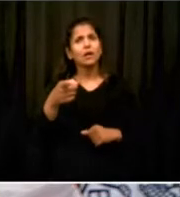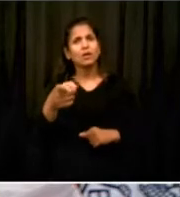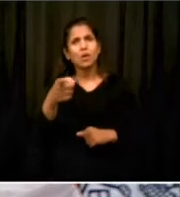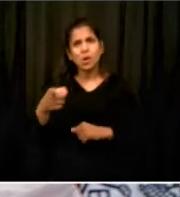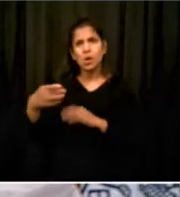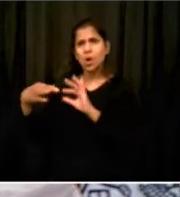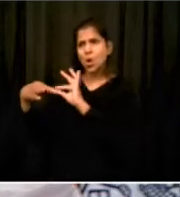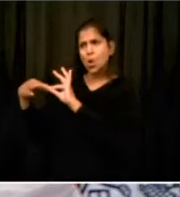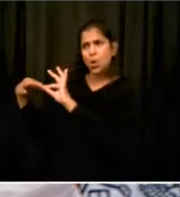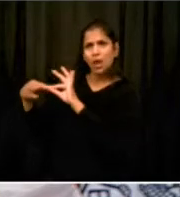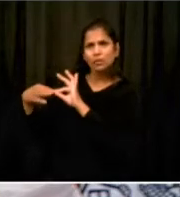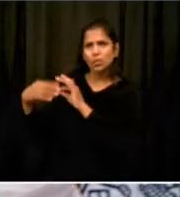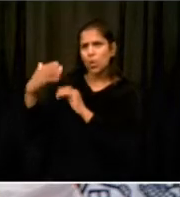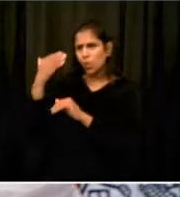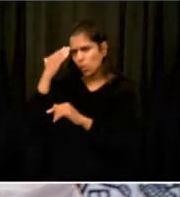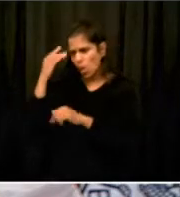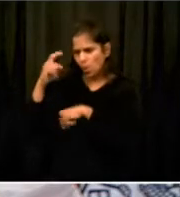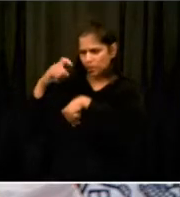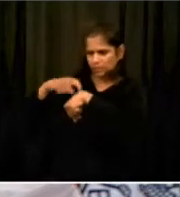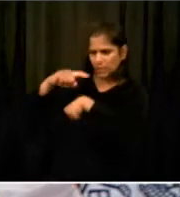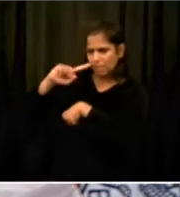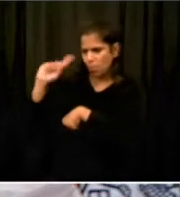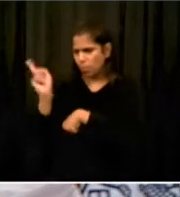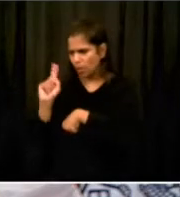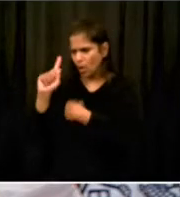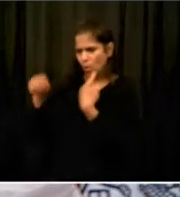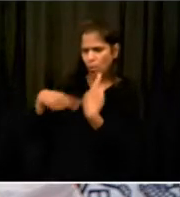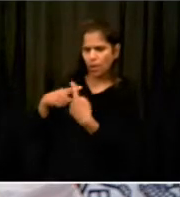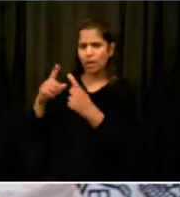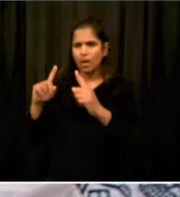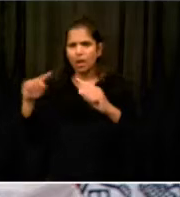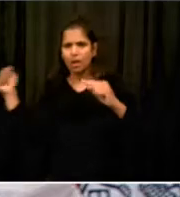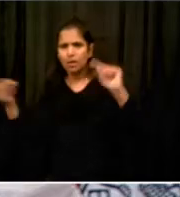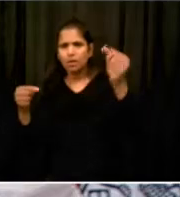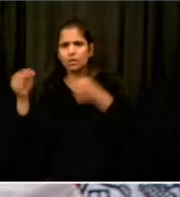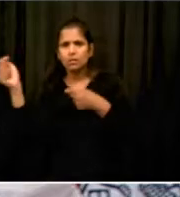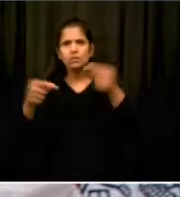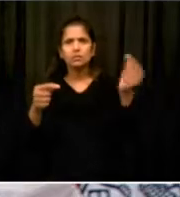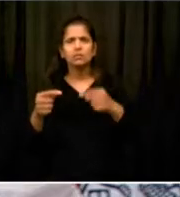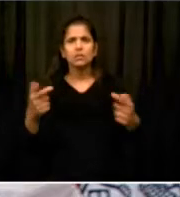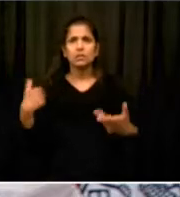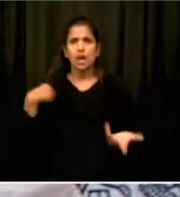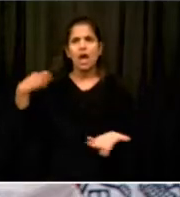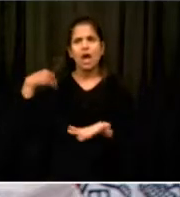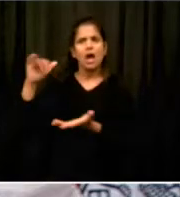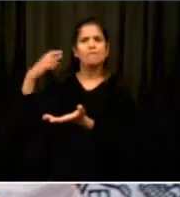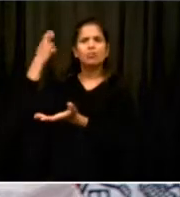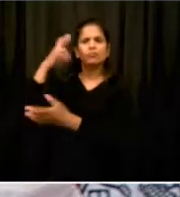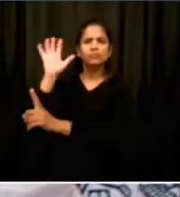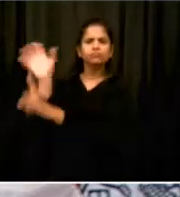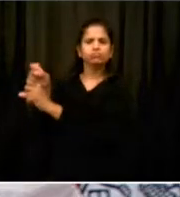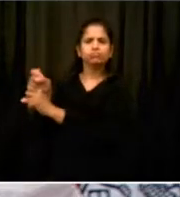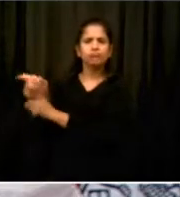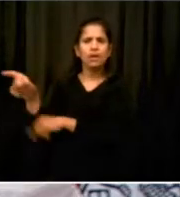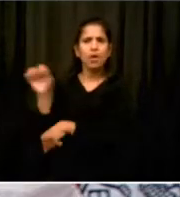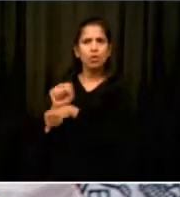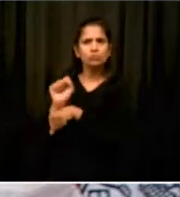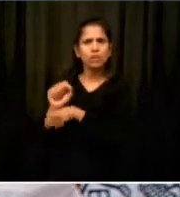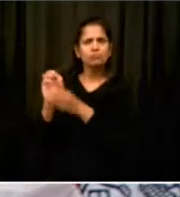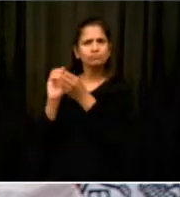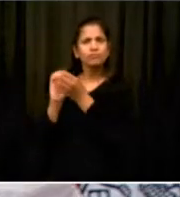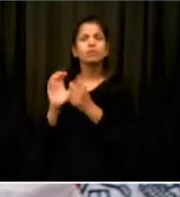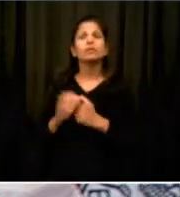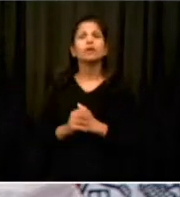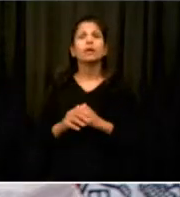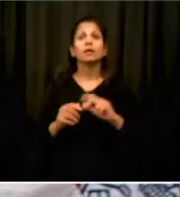on to that, we were immediately told that there were rocks thrown at officers during this arrest. Your press